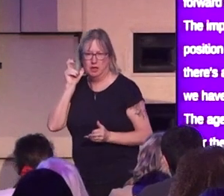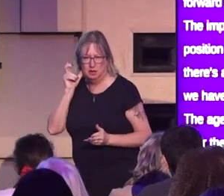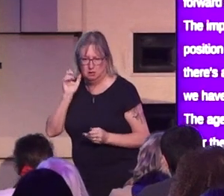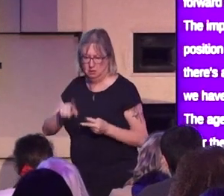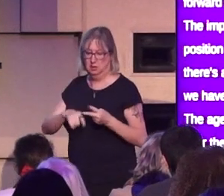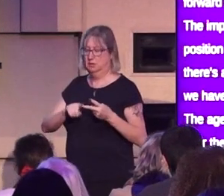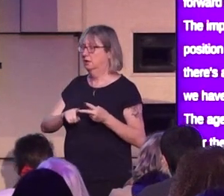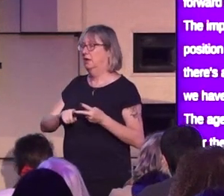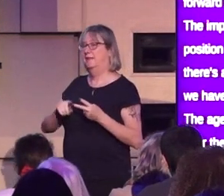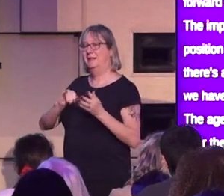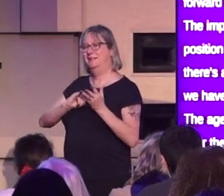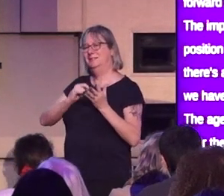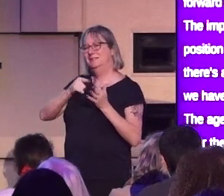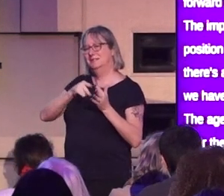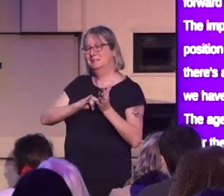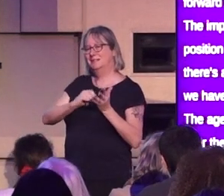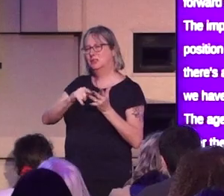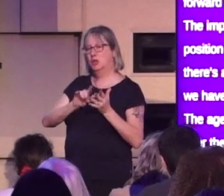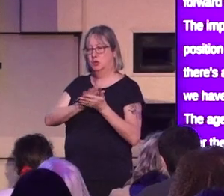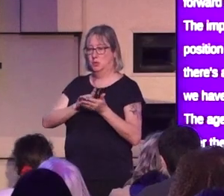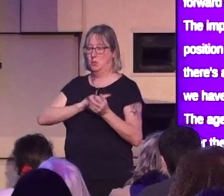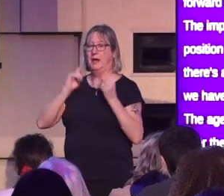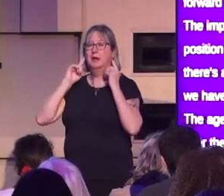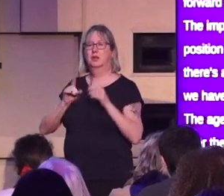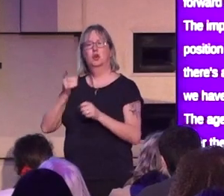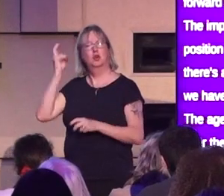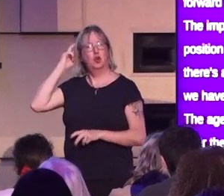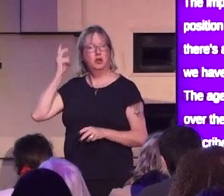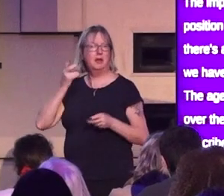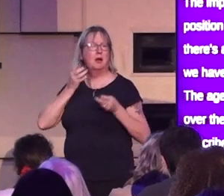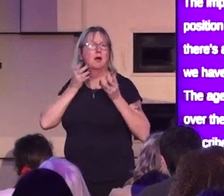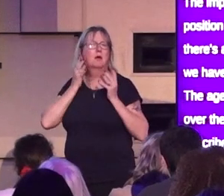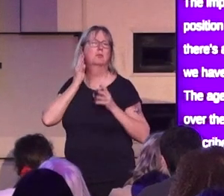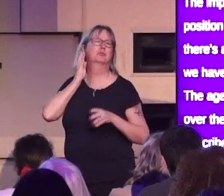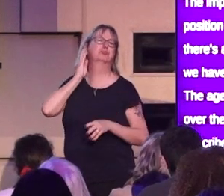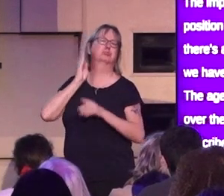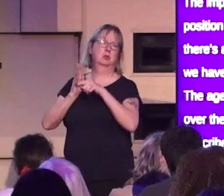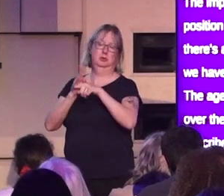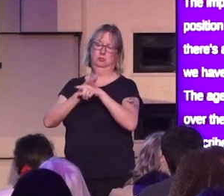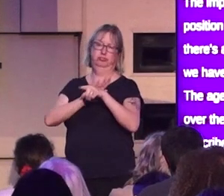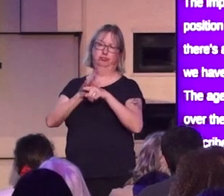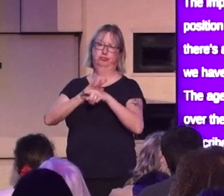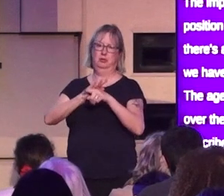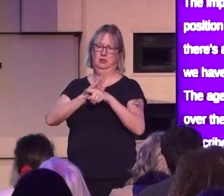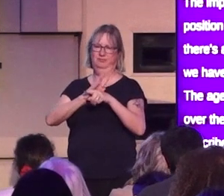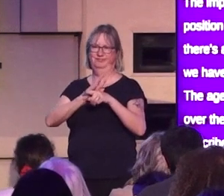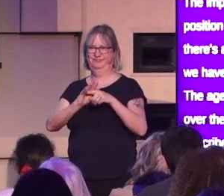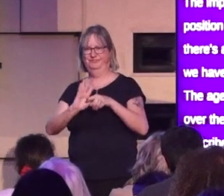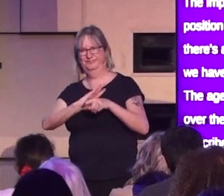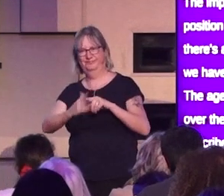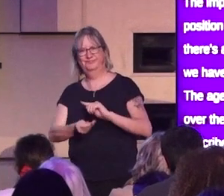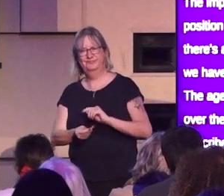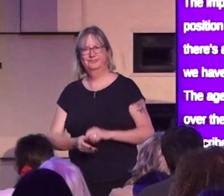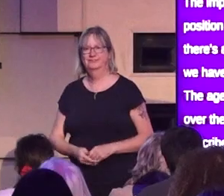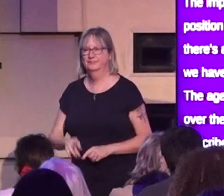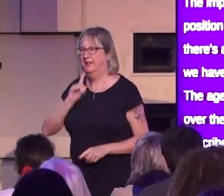And sensorineural is due to the damage to the tiny hair cells in the inner ear or the auditory nerve. Apologies, I won't